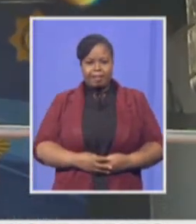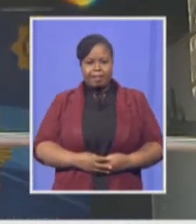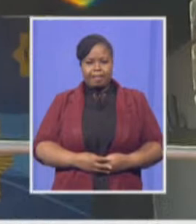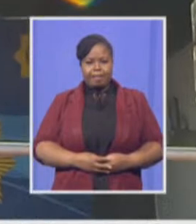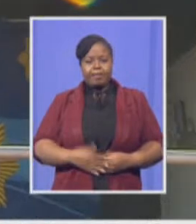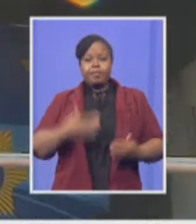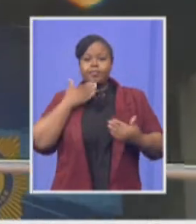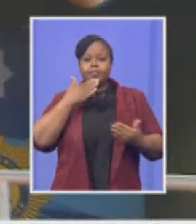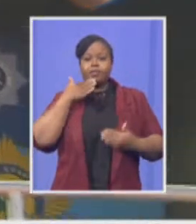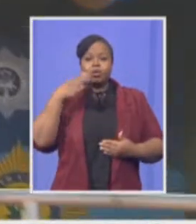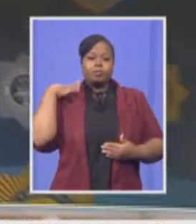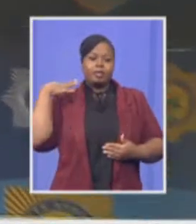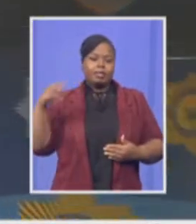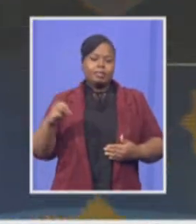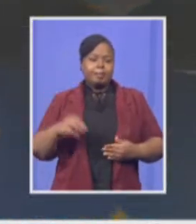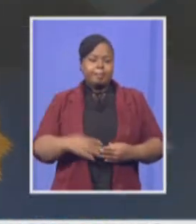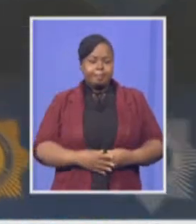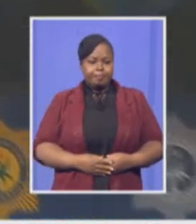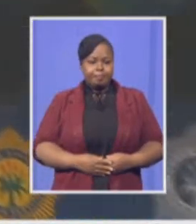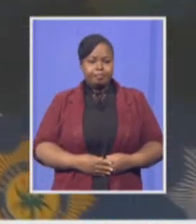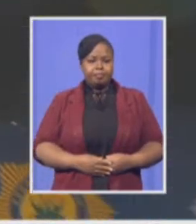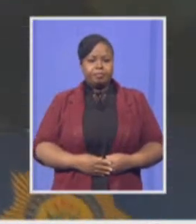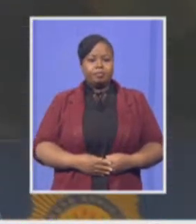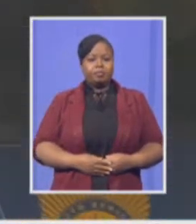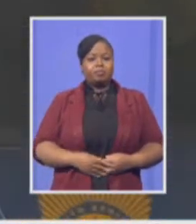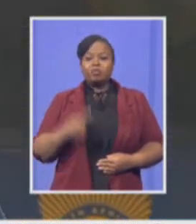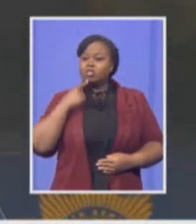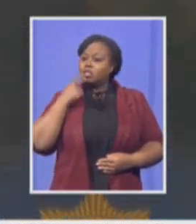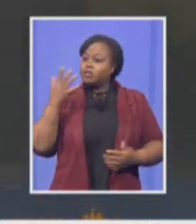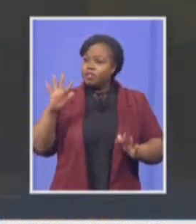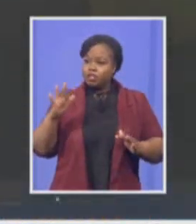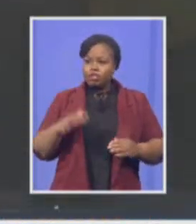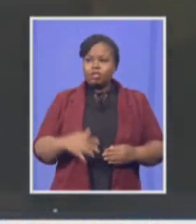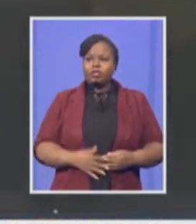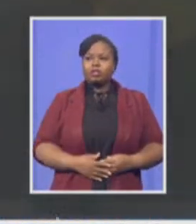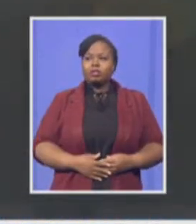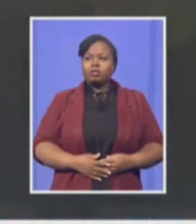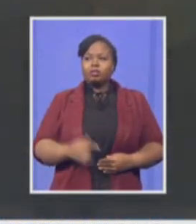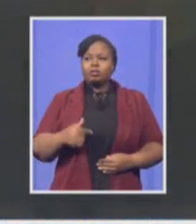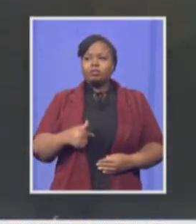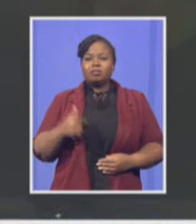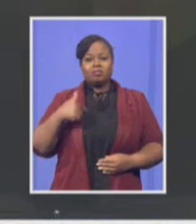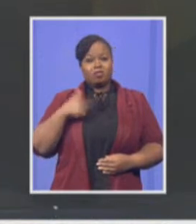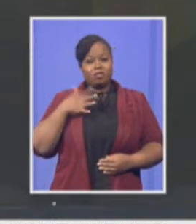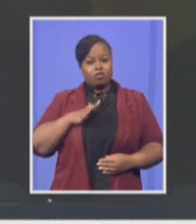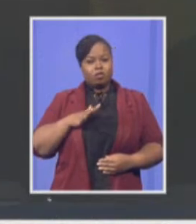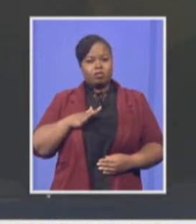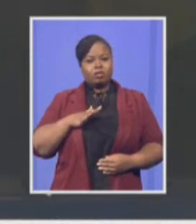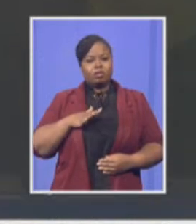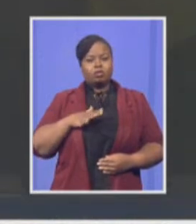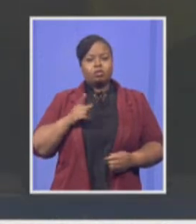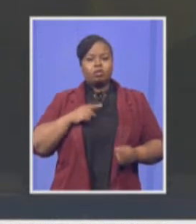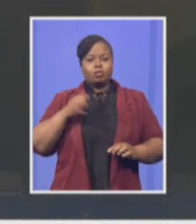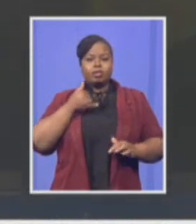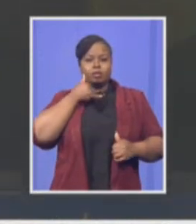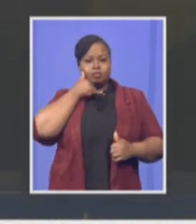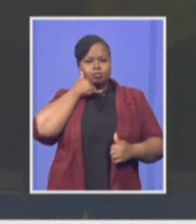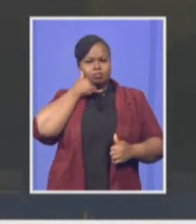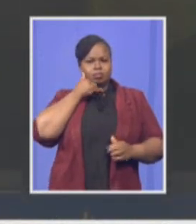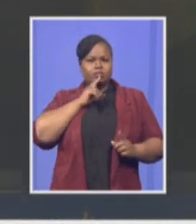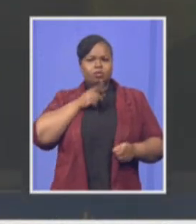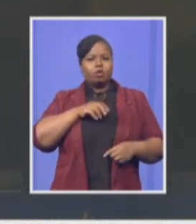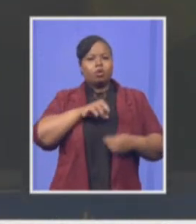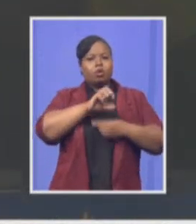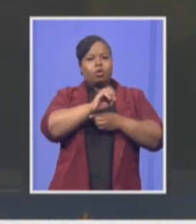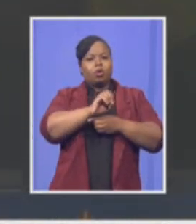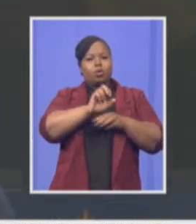Thank you, Minister. Minister ushilo ifuna umsebenzi lefuneka ifuna ngo-2 exams siphendule.